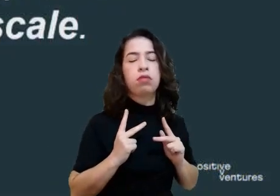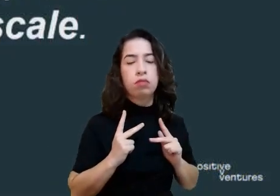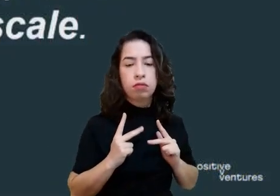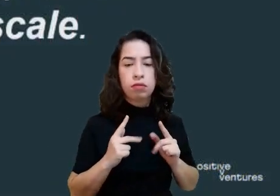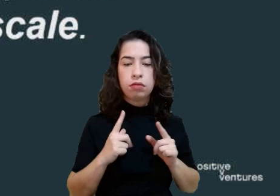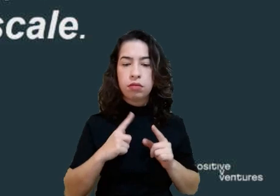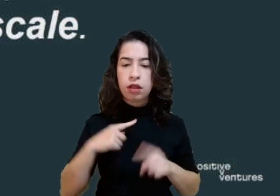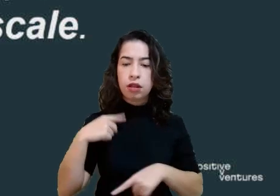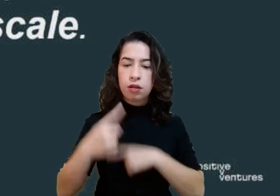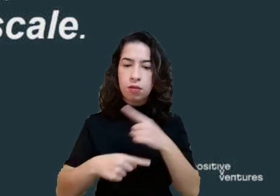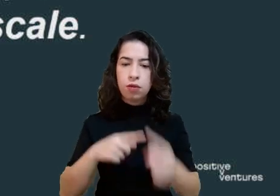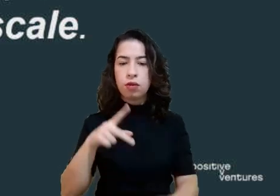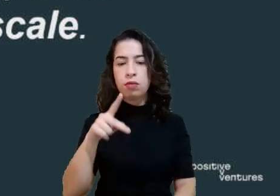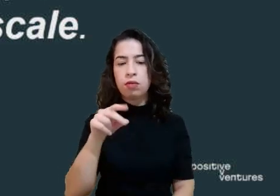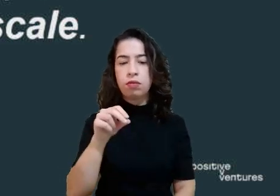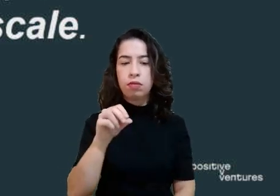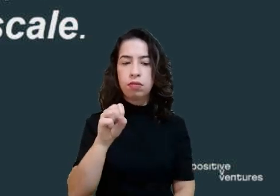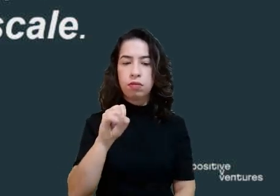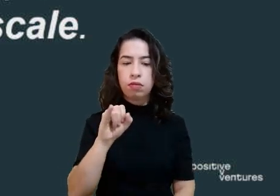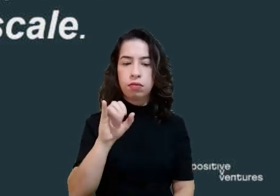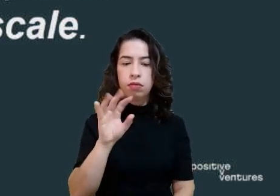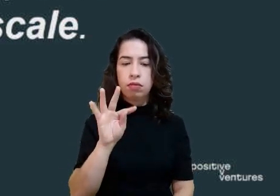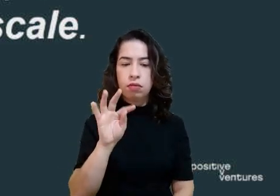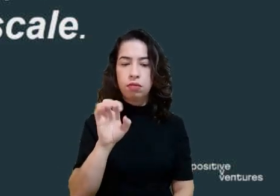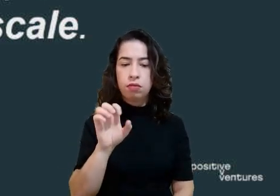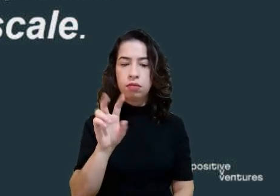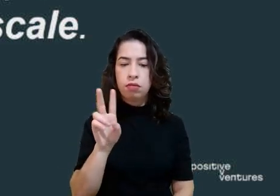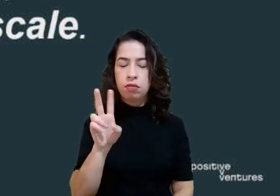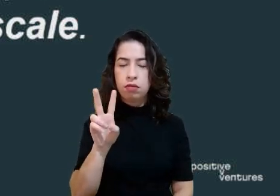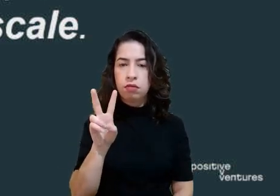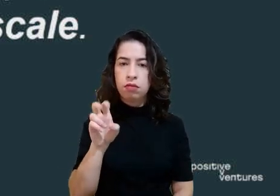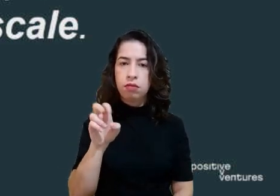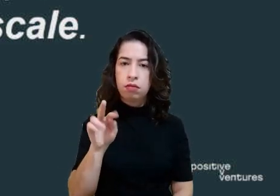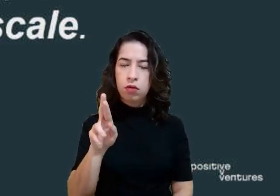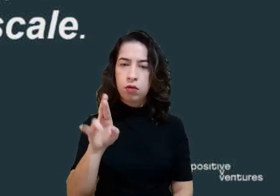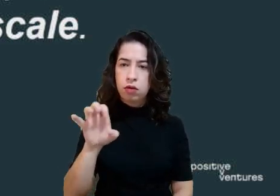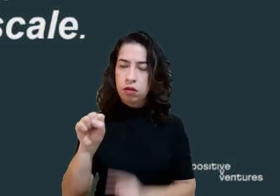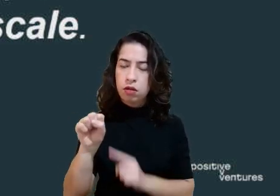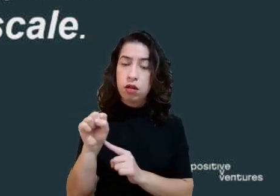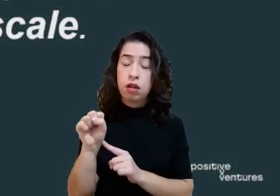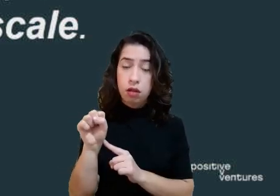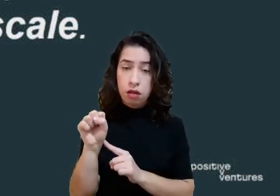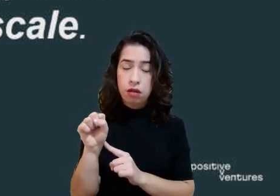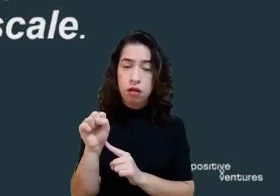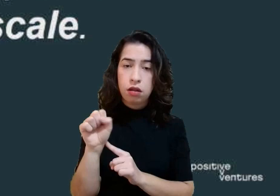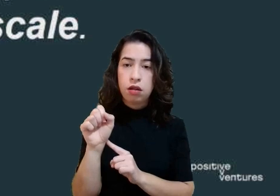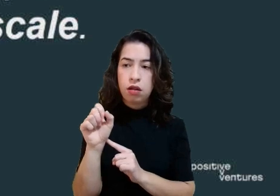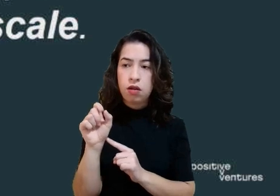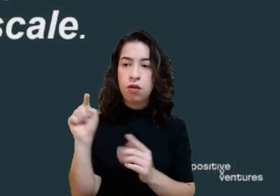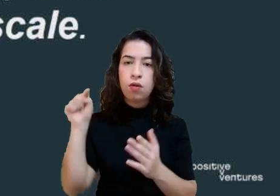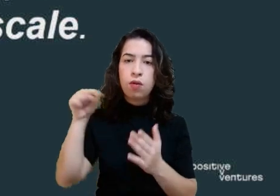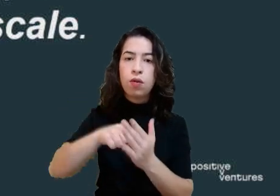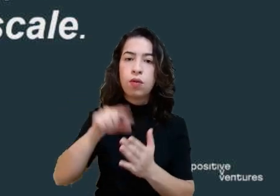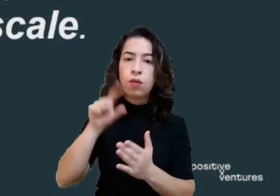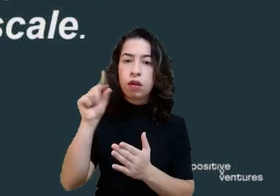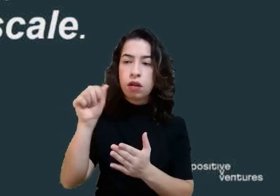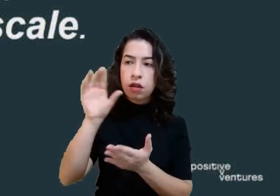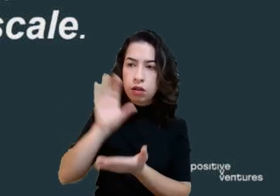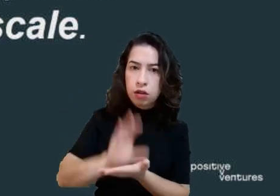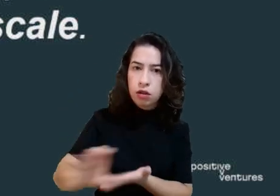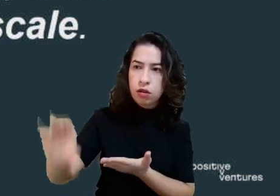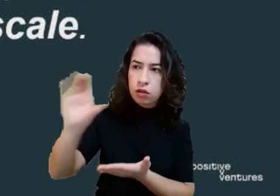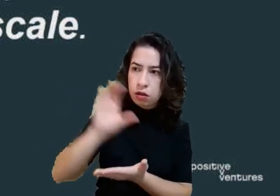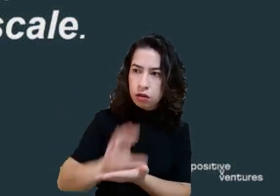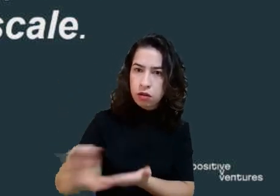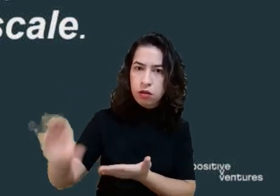I decide to have the positive ventures. As Marcela mentioned, it's a venture capital fund that wants to invest in things that have